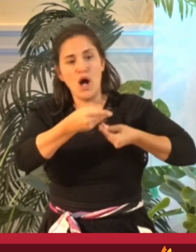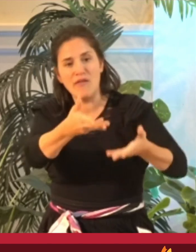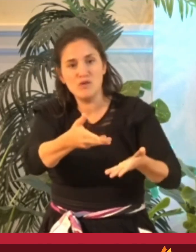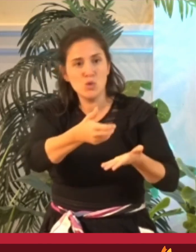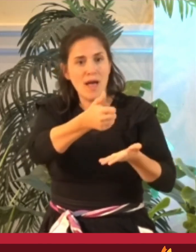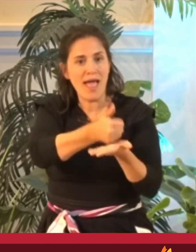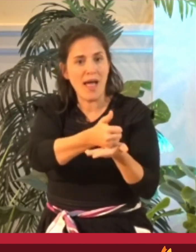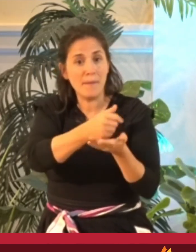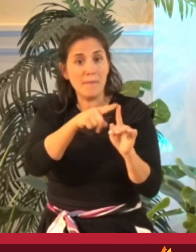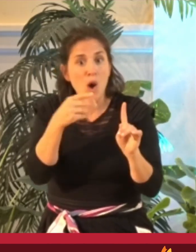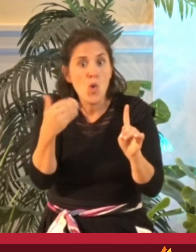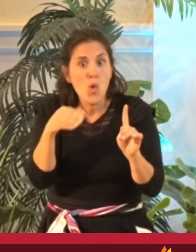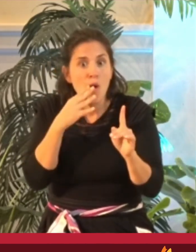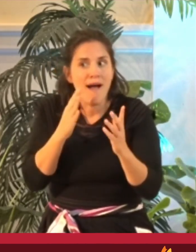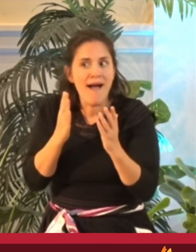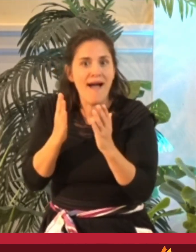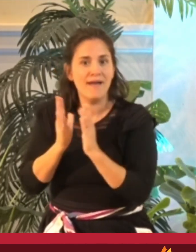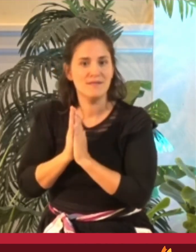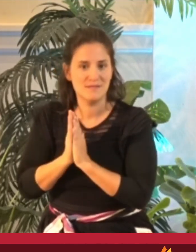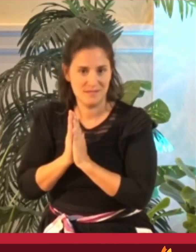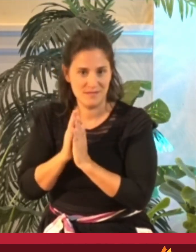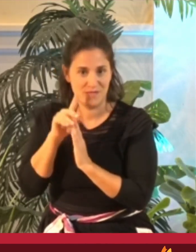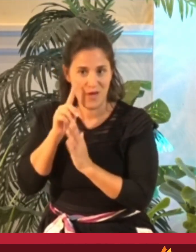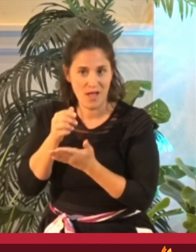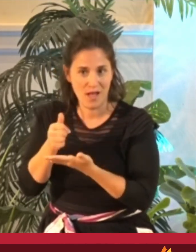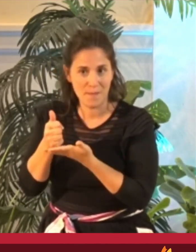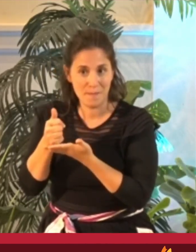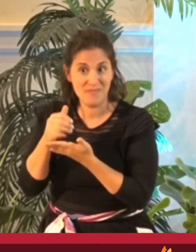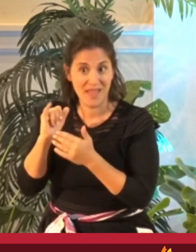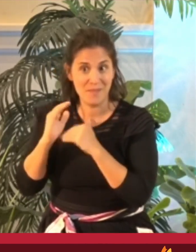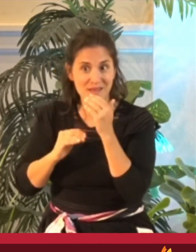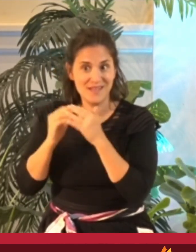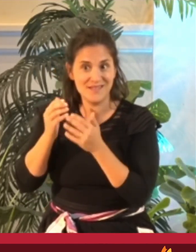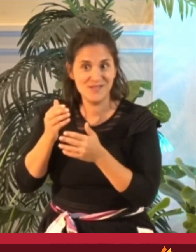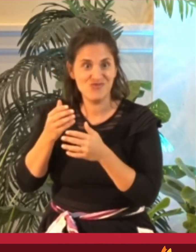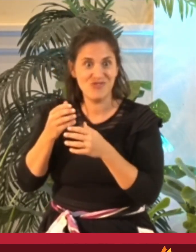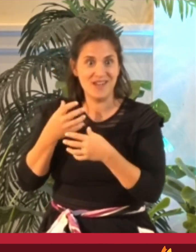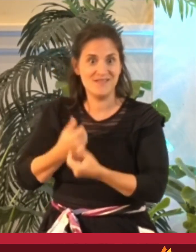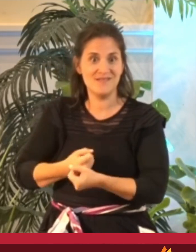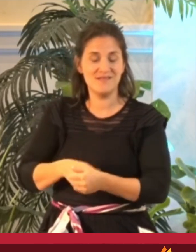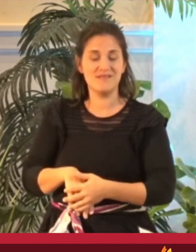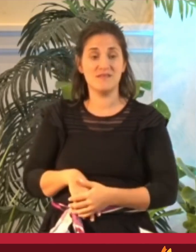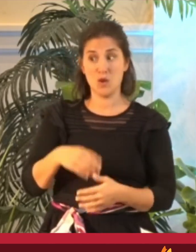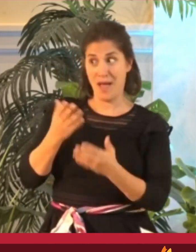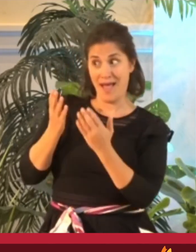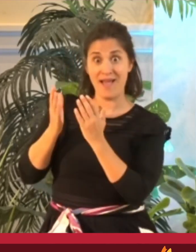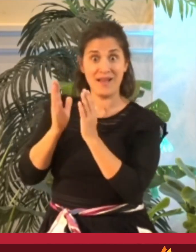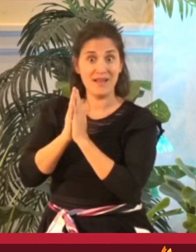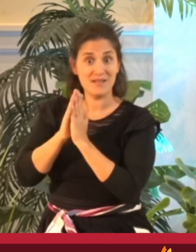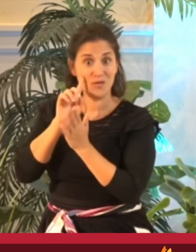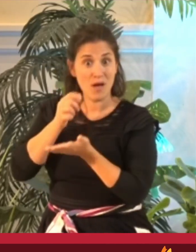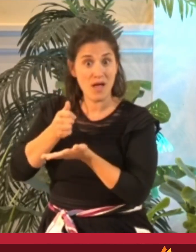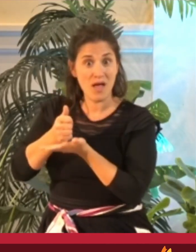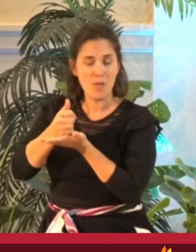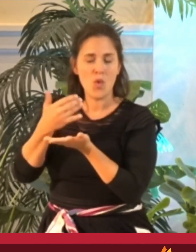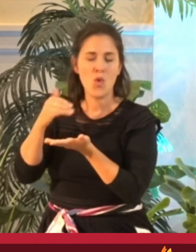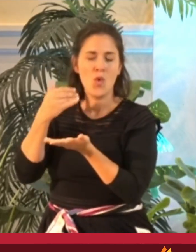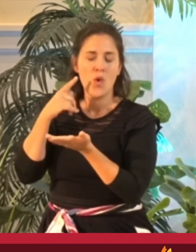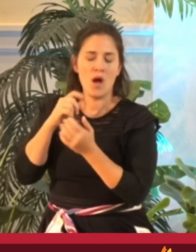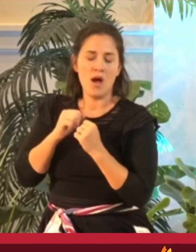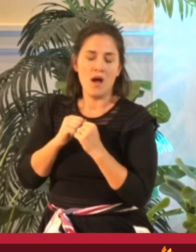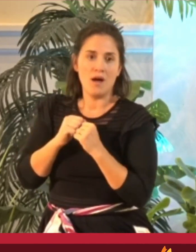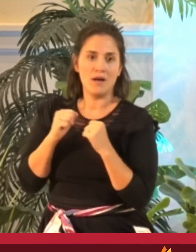by asking for help. When we ask for help, we reveal our